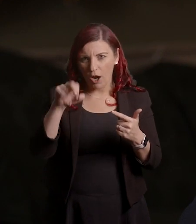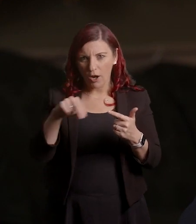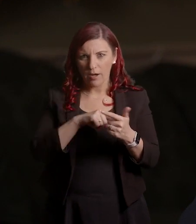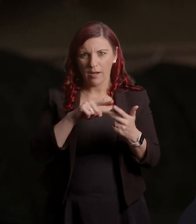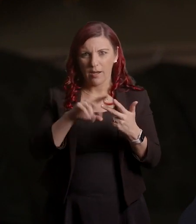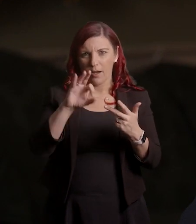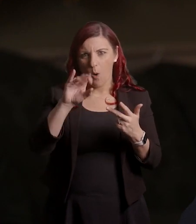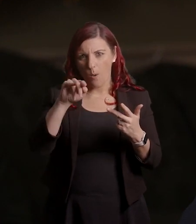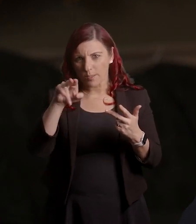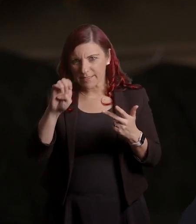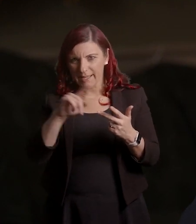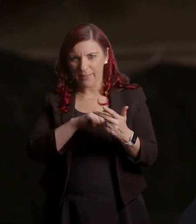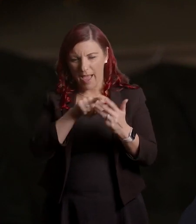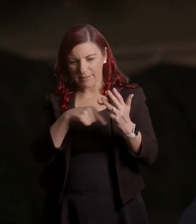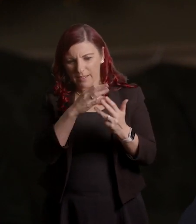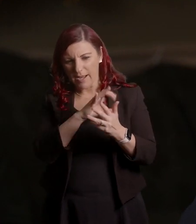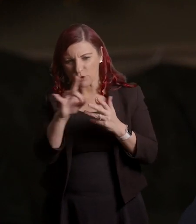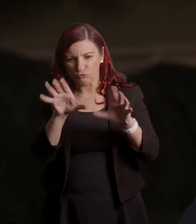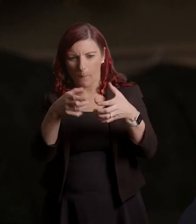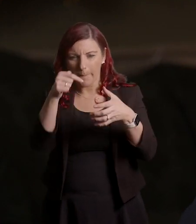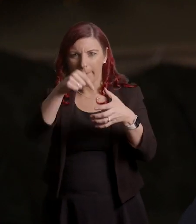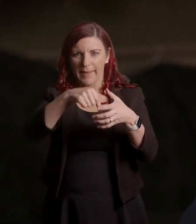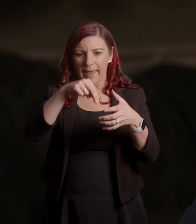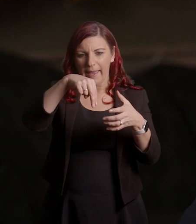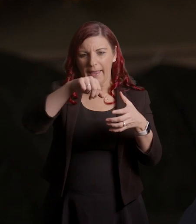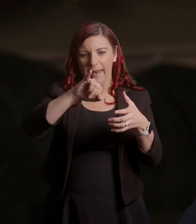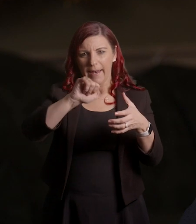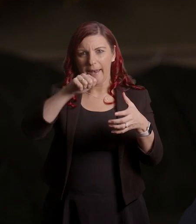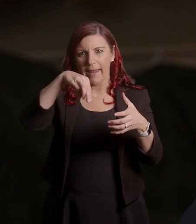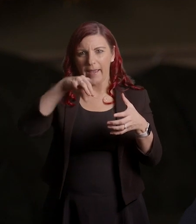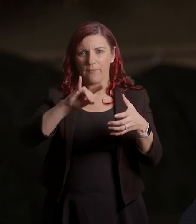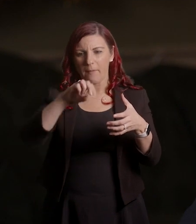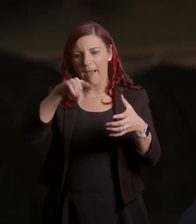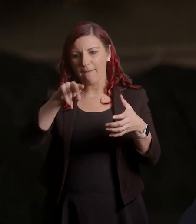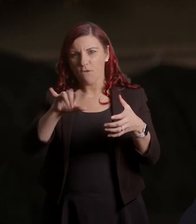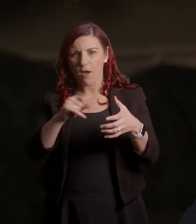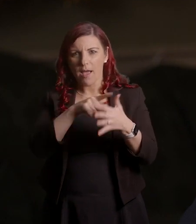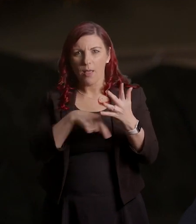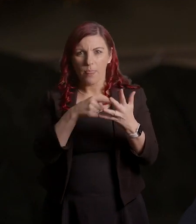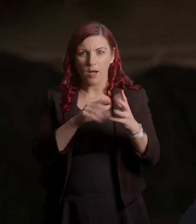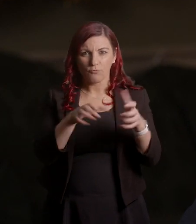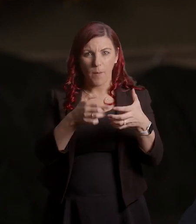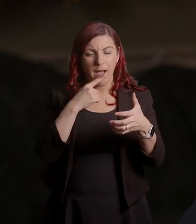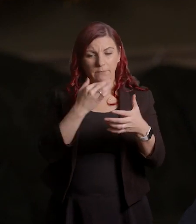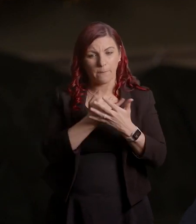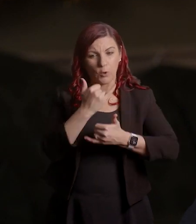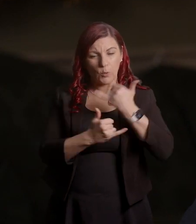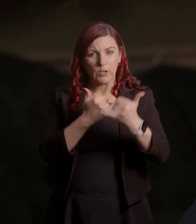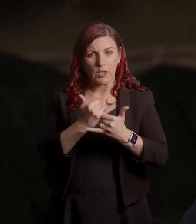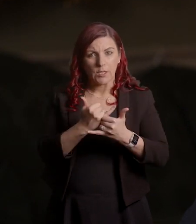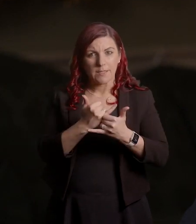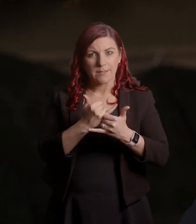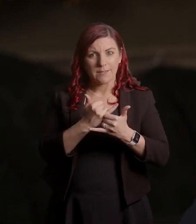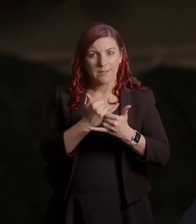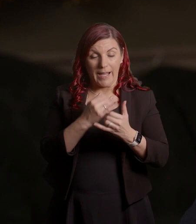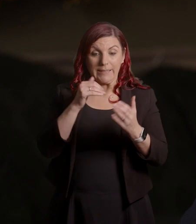Ahern, Goldie, that group, Niamh McAvoy, who, they had put in quite a few